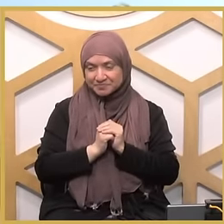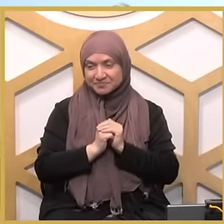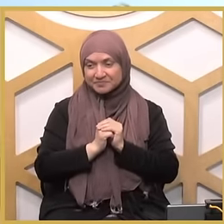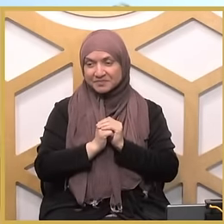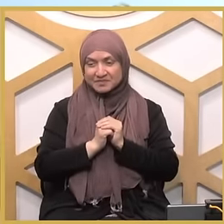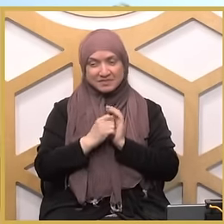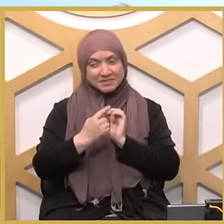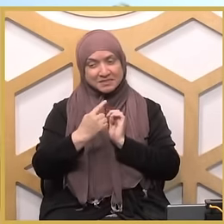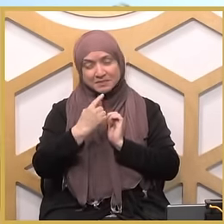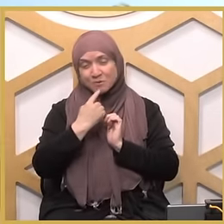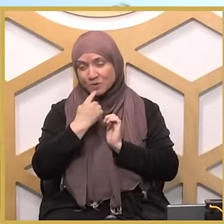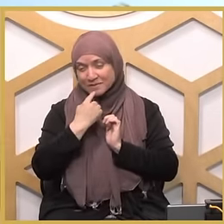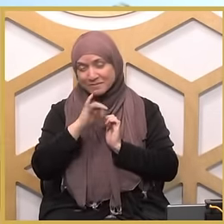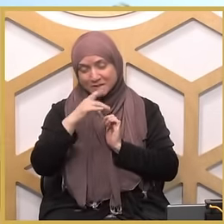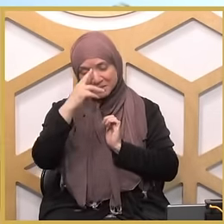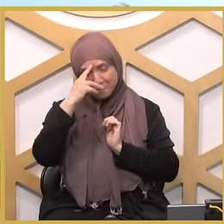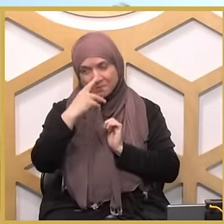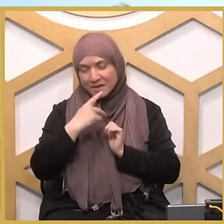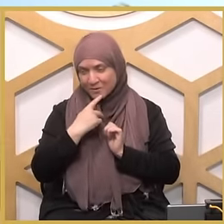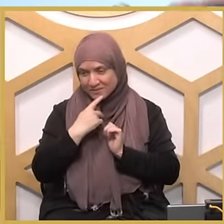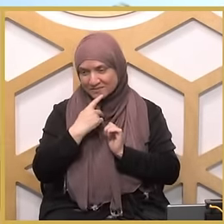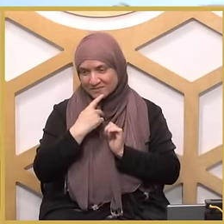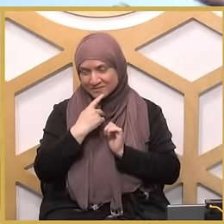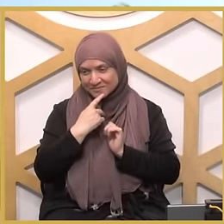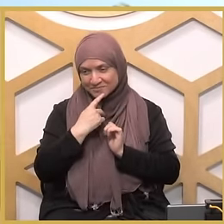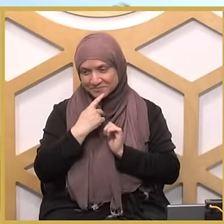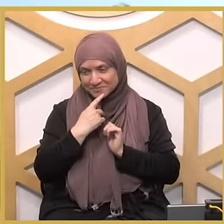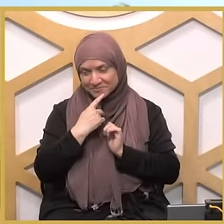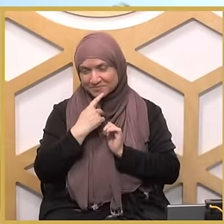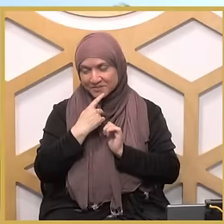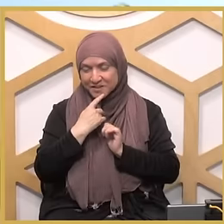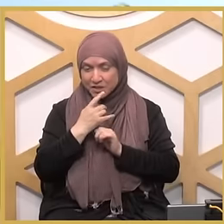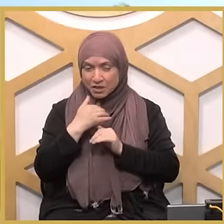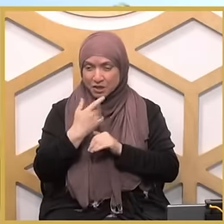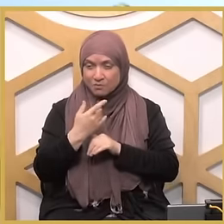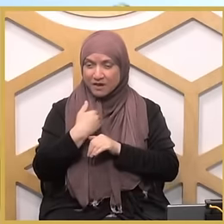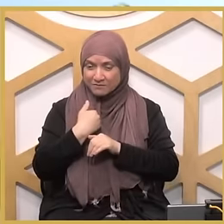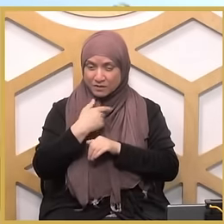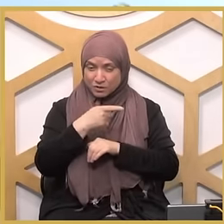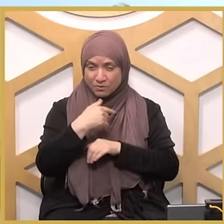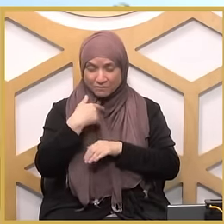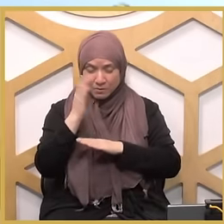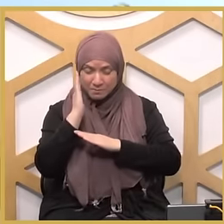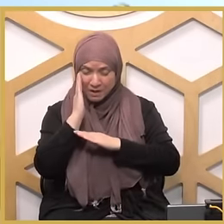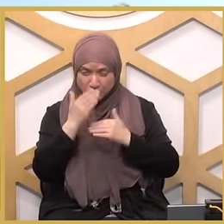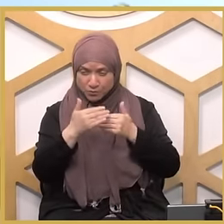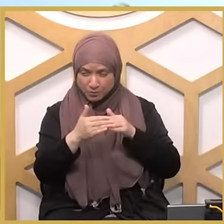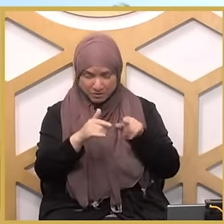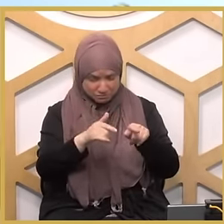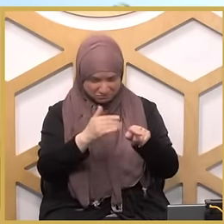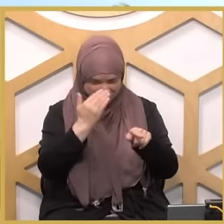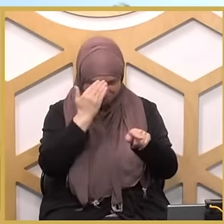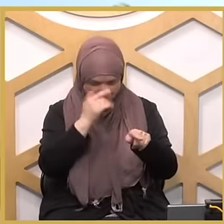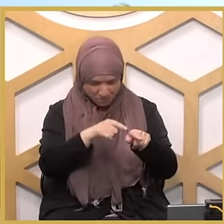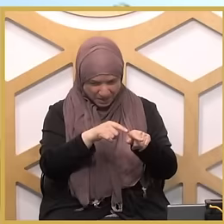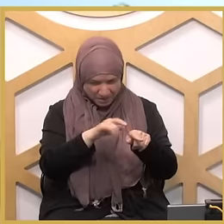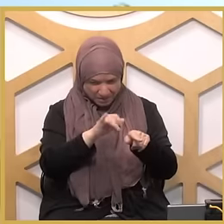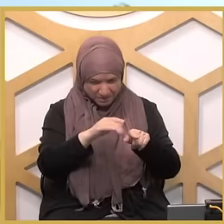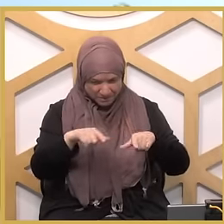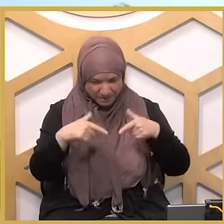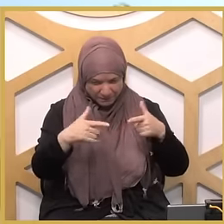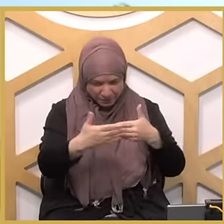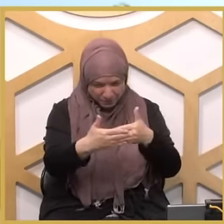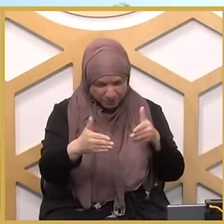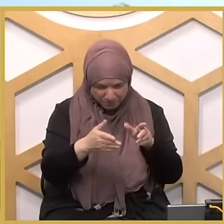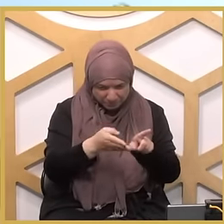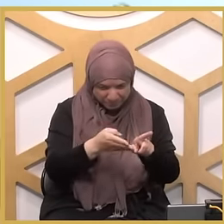You've got the bedroom, you've got the living room, you've got the courtyard. I want you to actually kind of, not embellish the